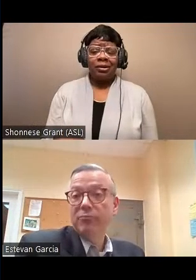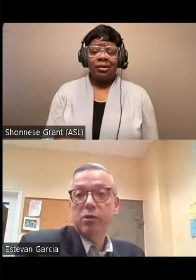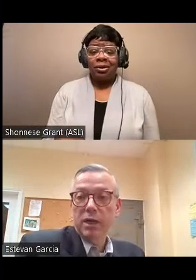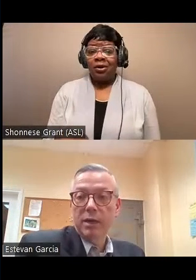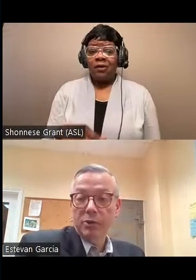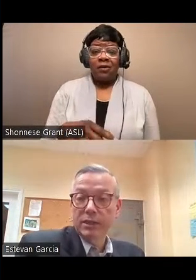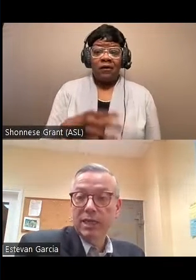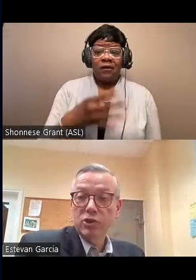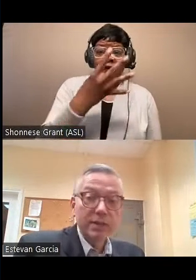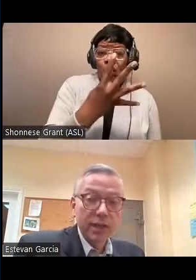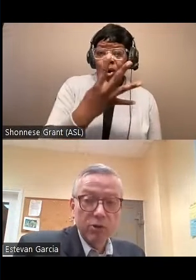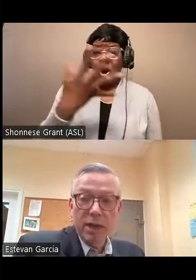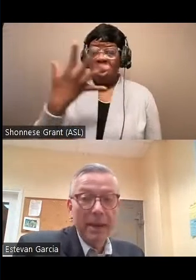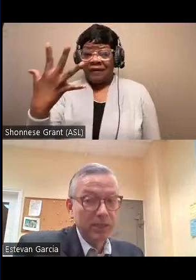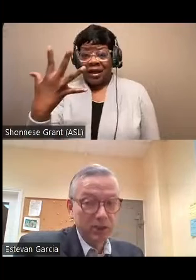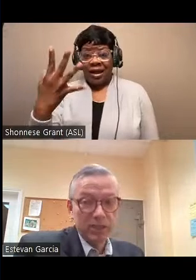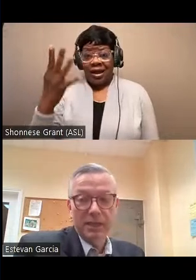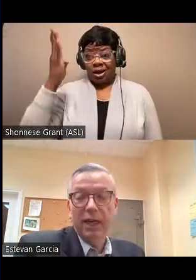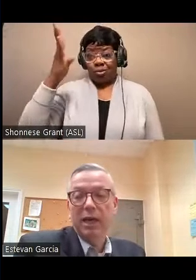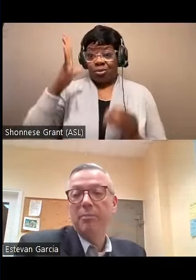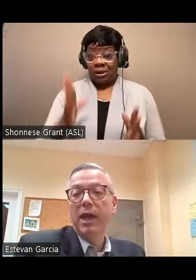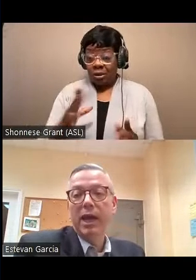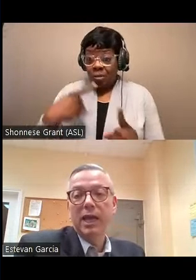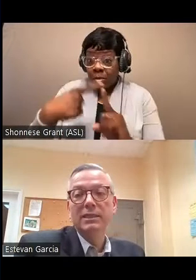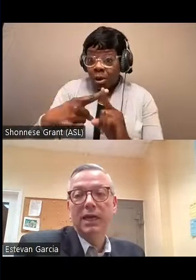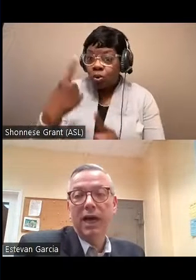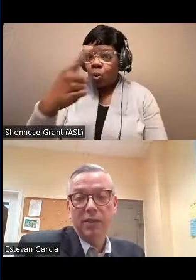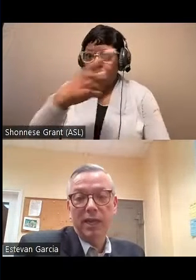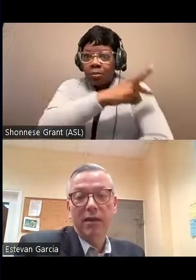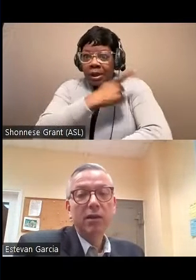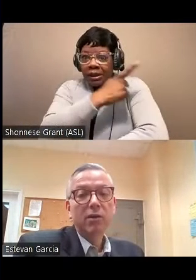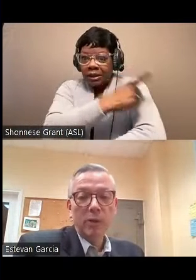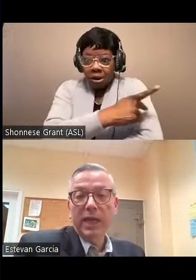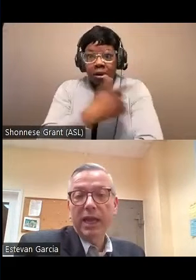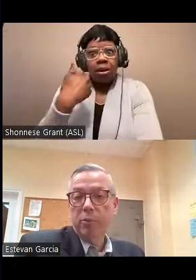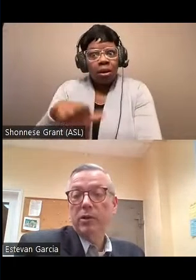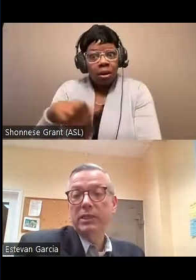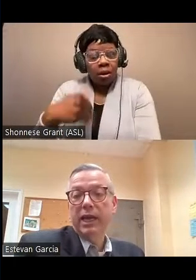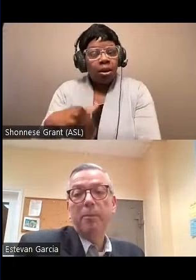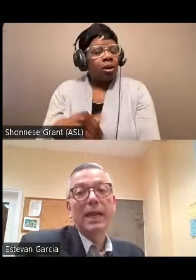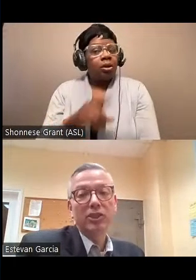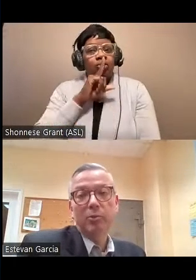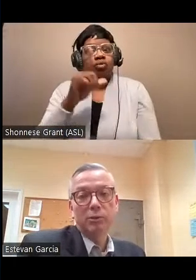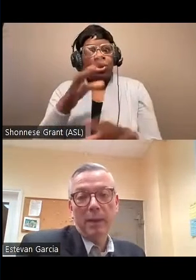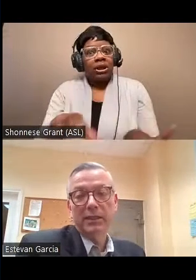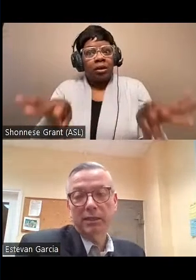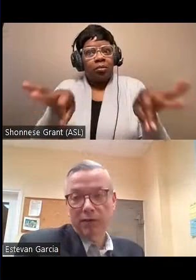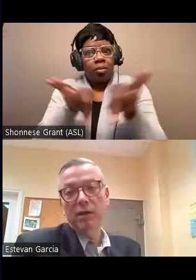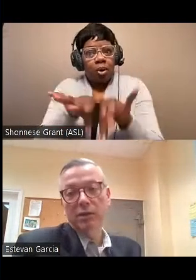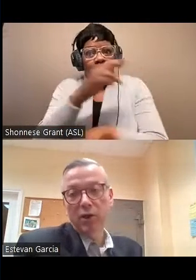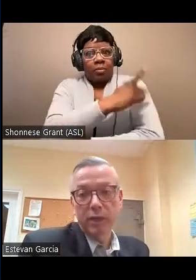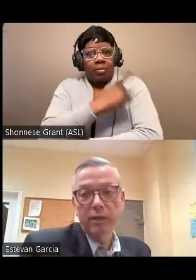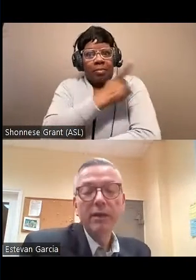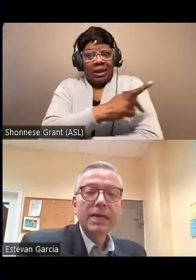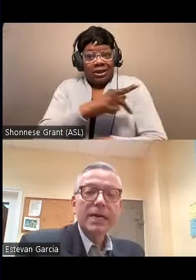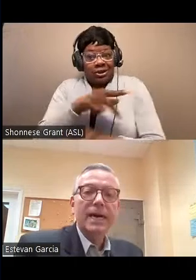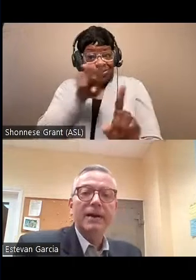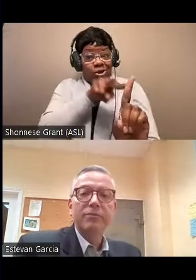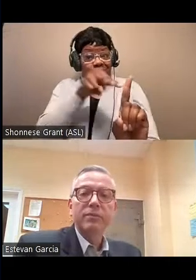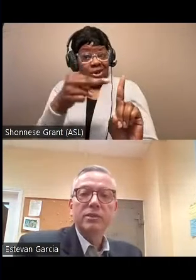about five presenters, including a patient. I think really important to get patient perspective on long